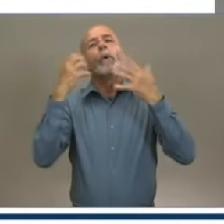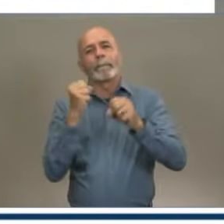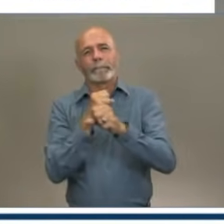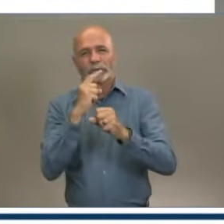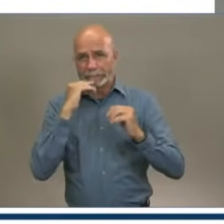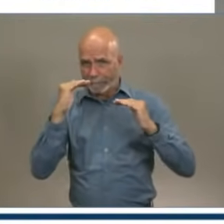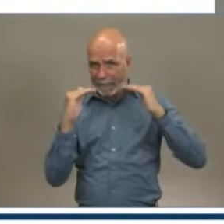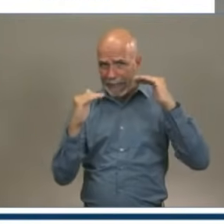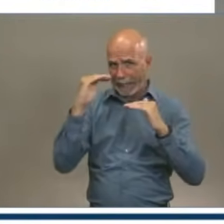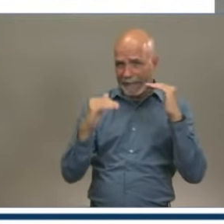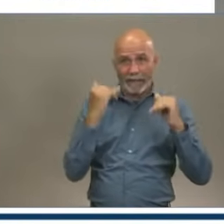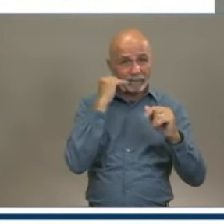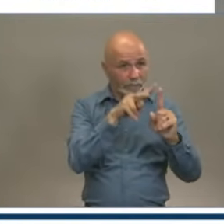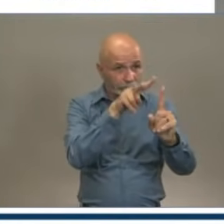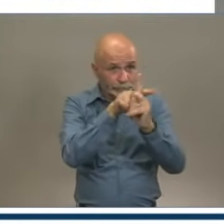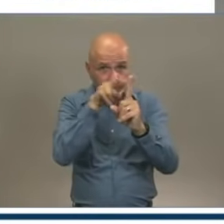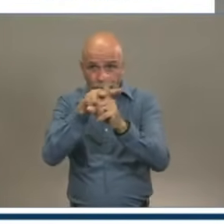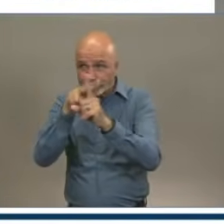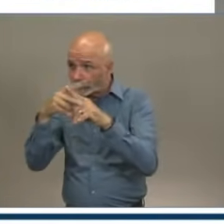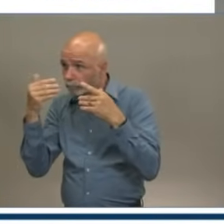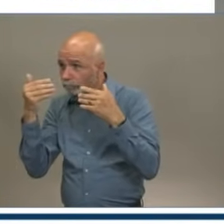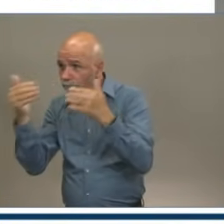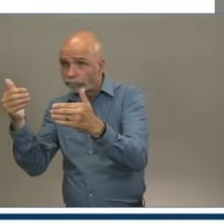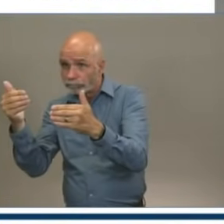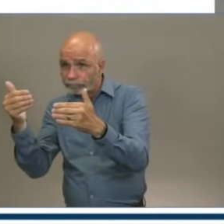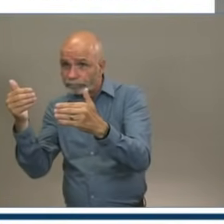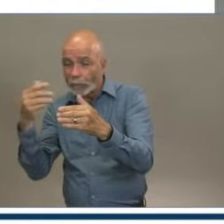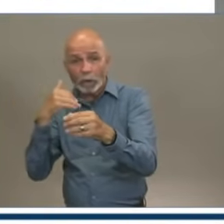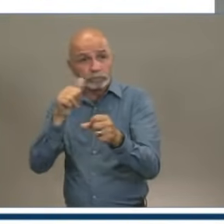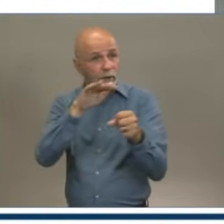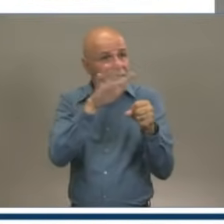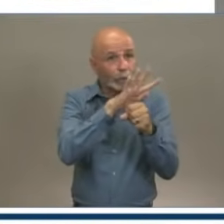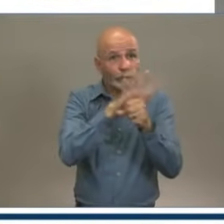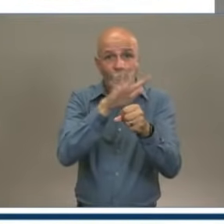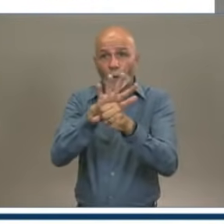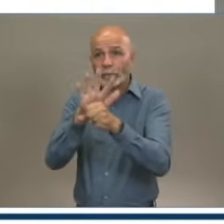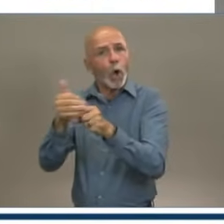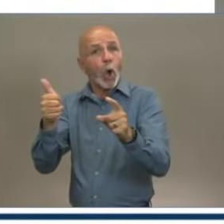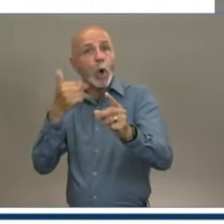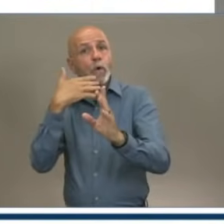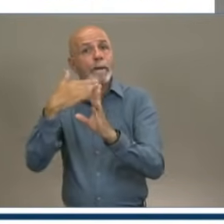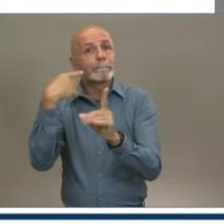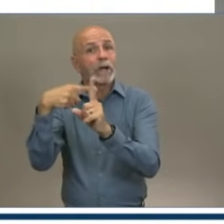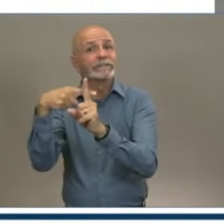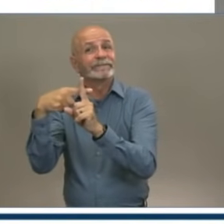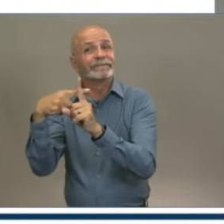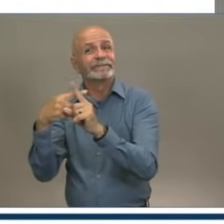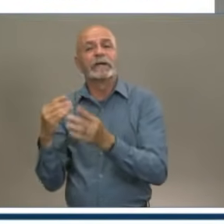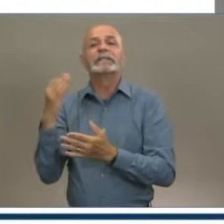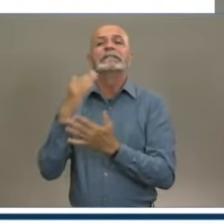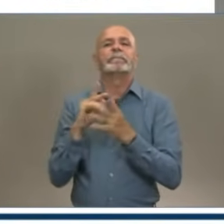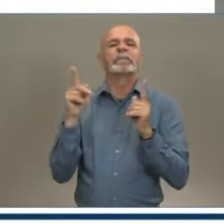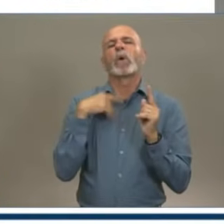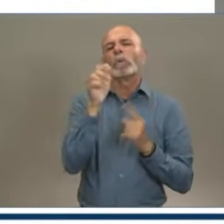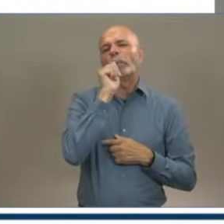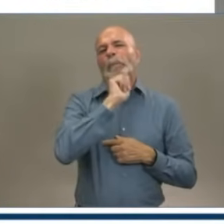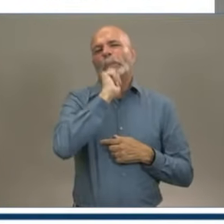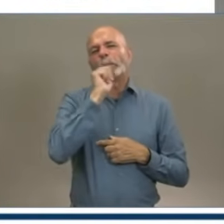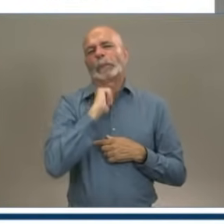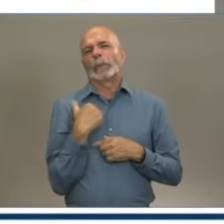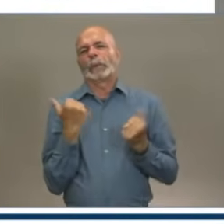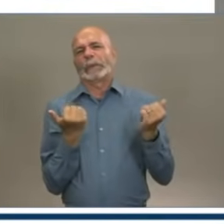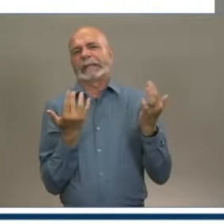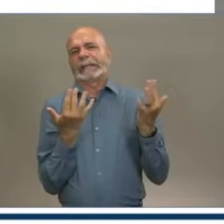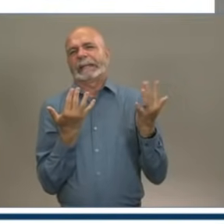people are. It's great to hear that appointments are filled up. And if people are having to wait for a bit, that we just ask for their patience. We